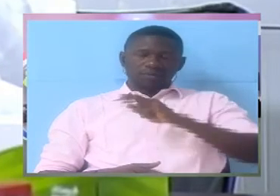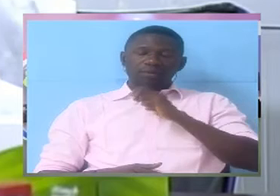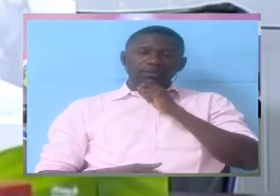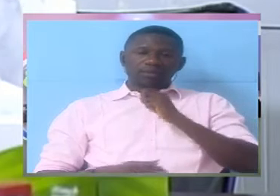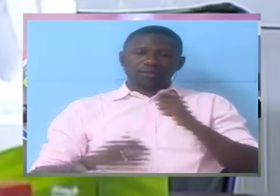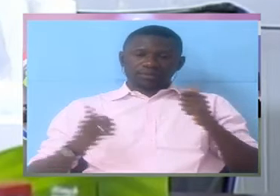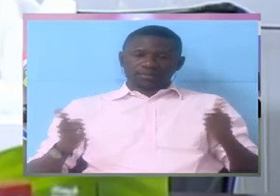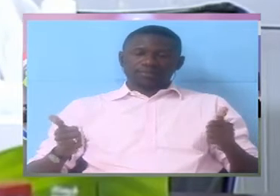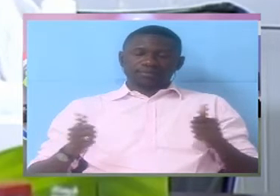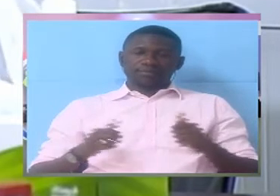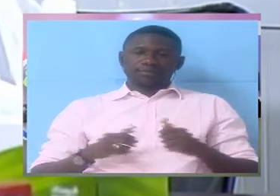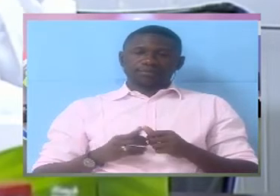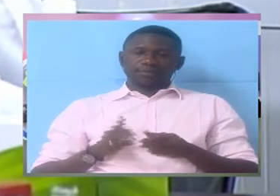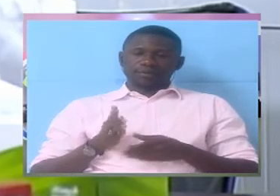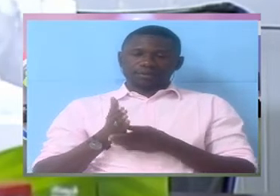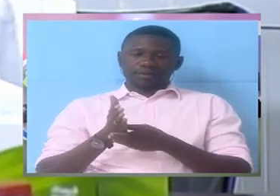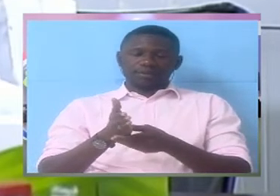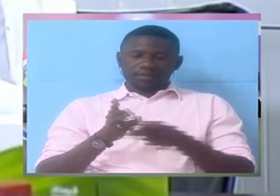Honorable chairman,